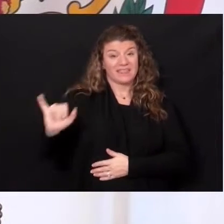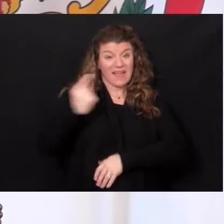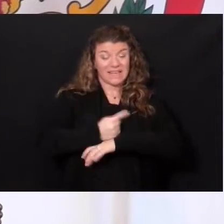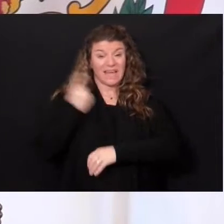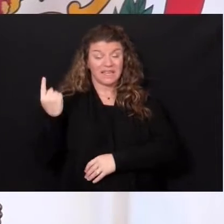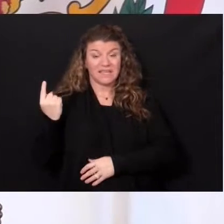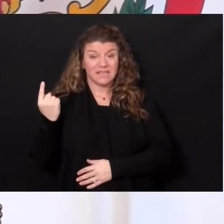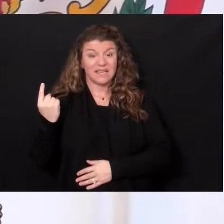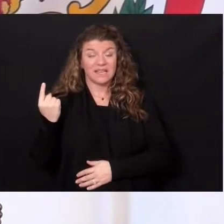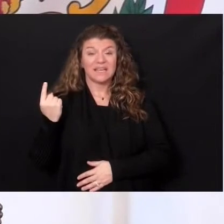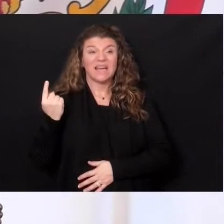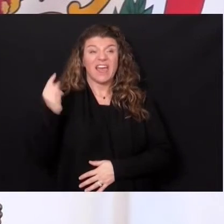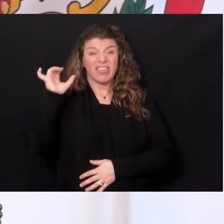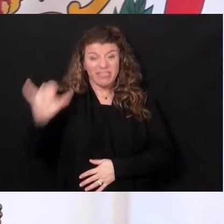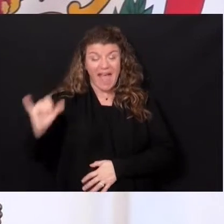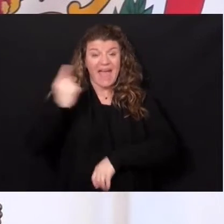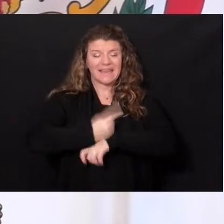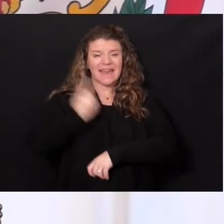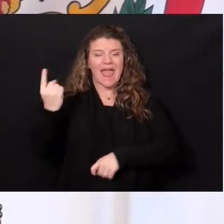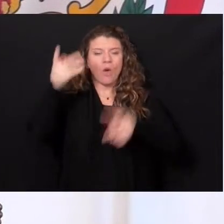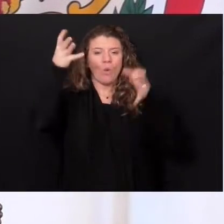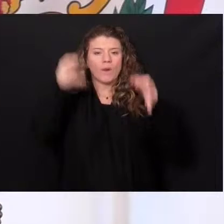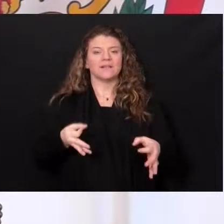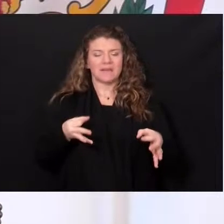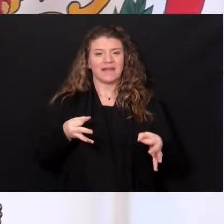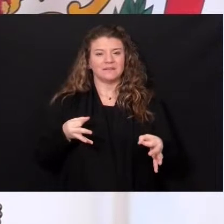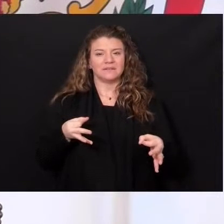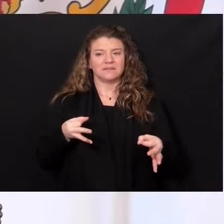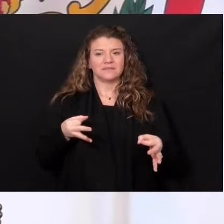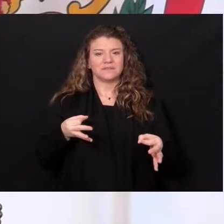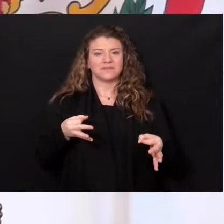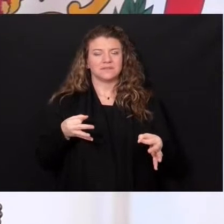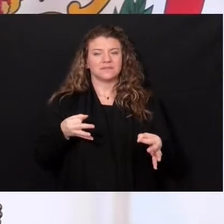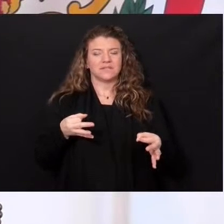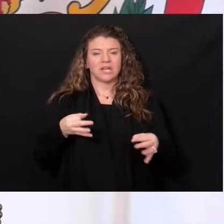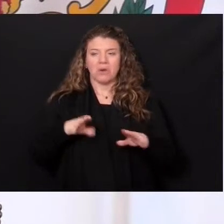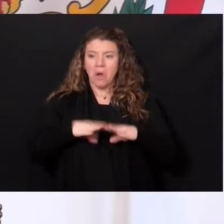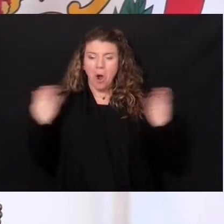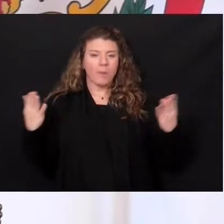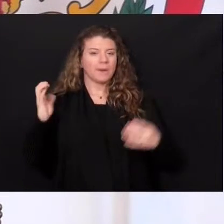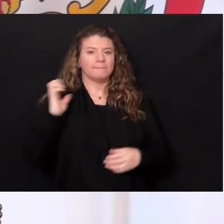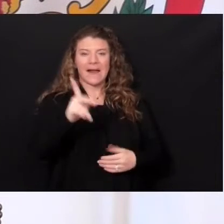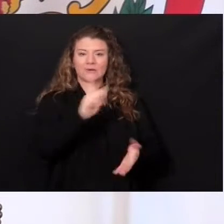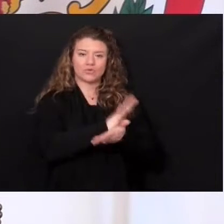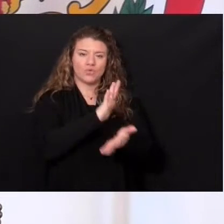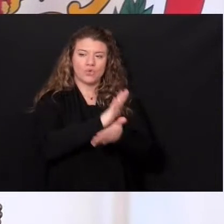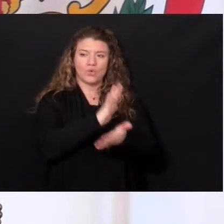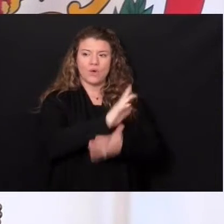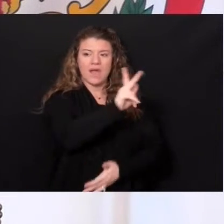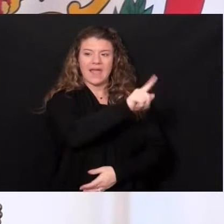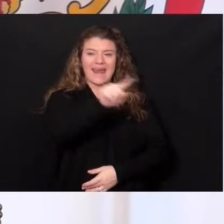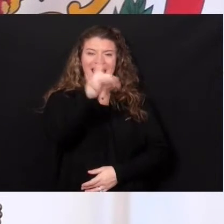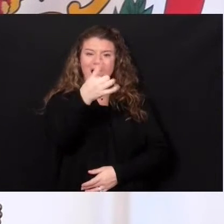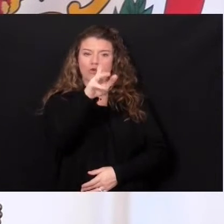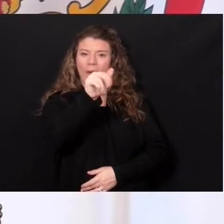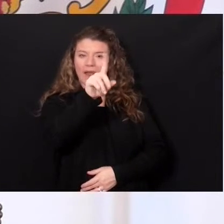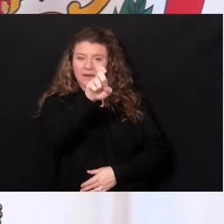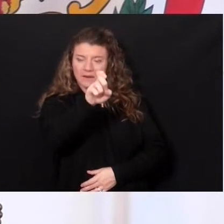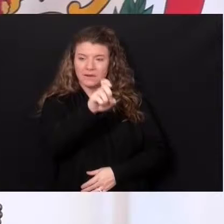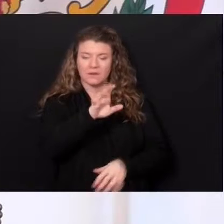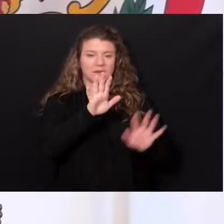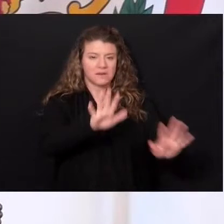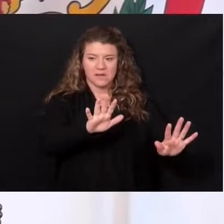day we decided to go back to school, K through 8th. We decided to not